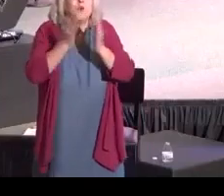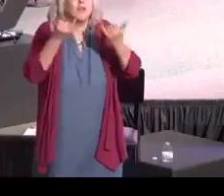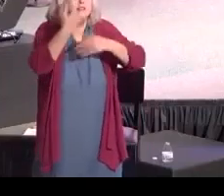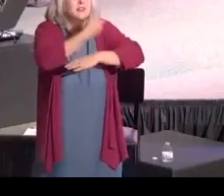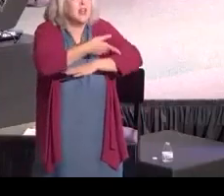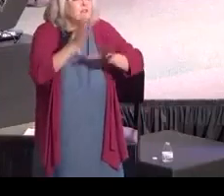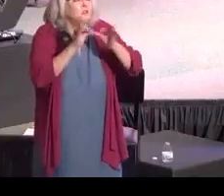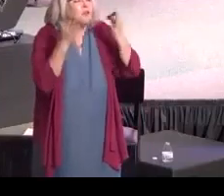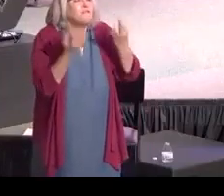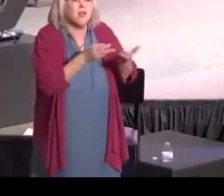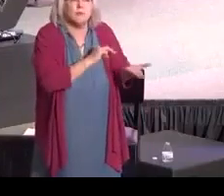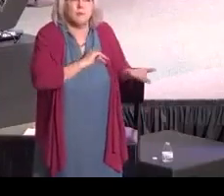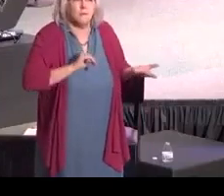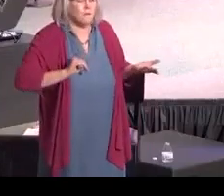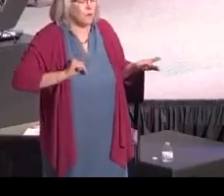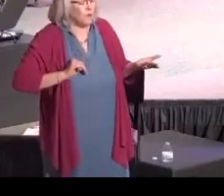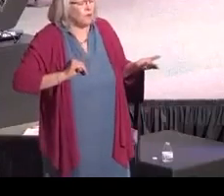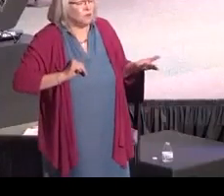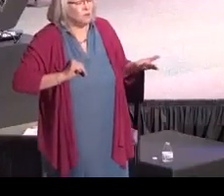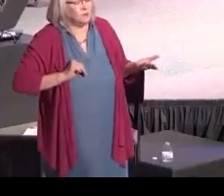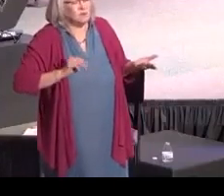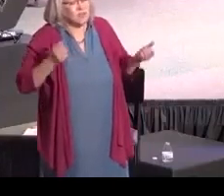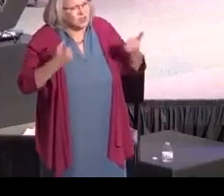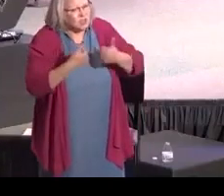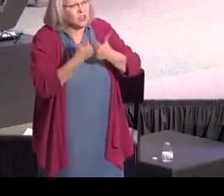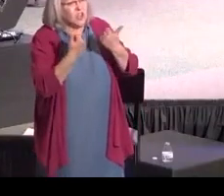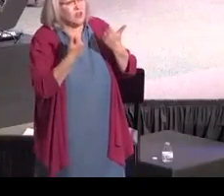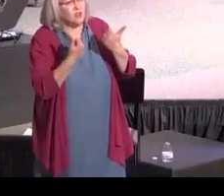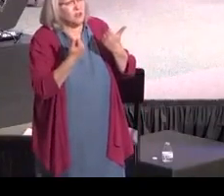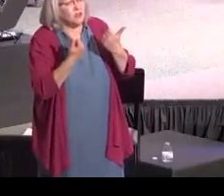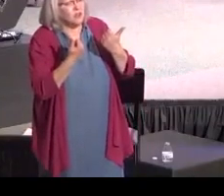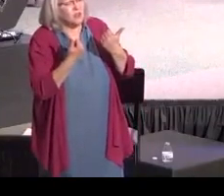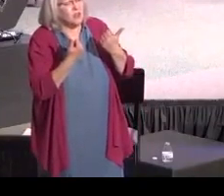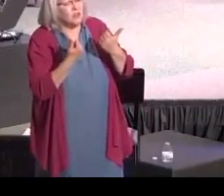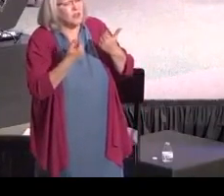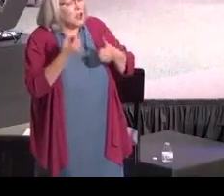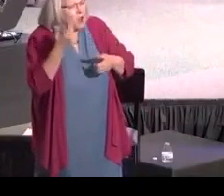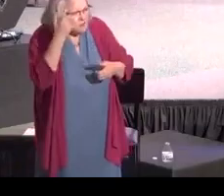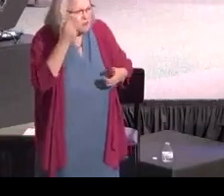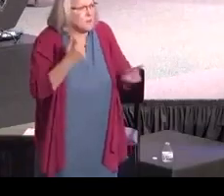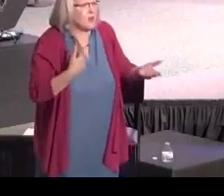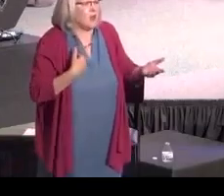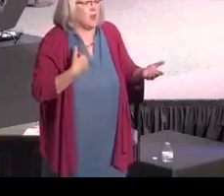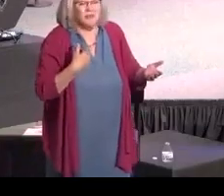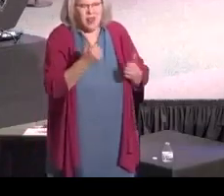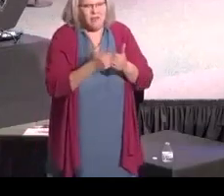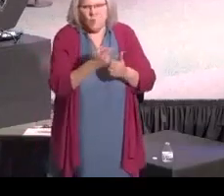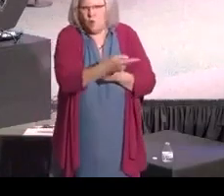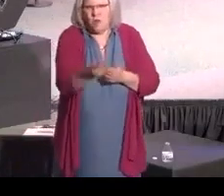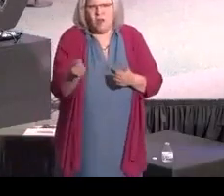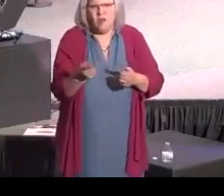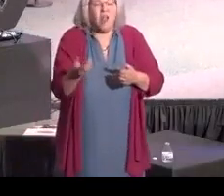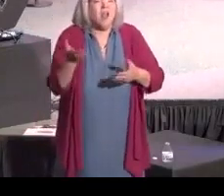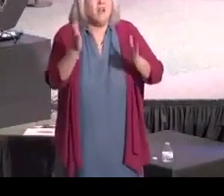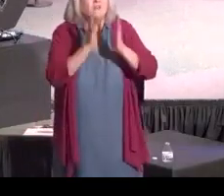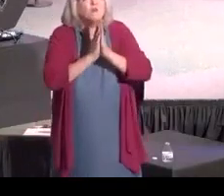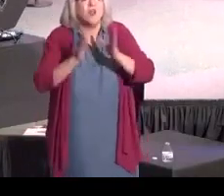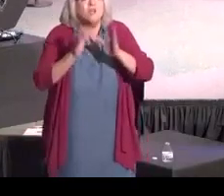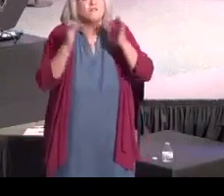for a family member, here's a challenge. It's for me and everyone here. If you're praying today for a family